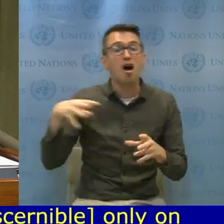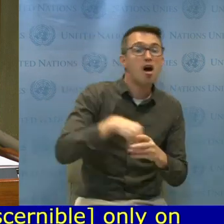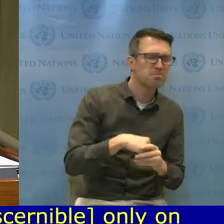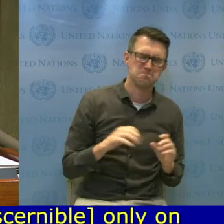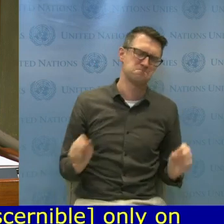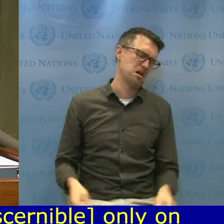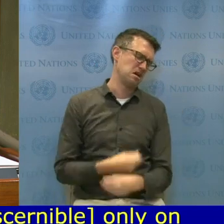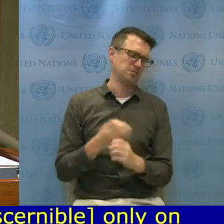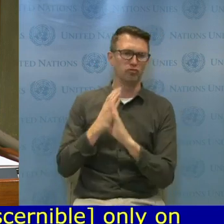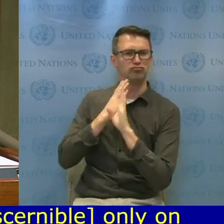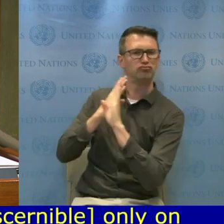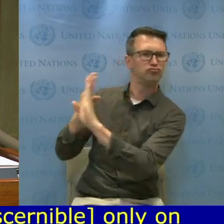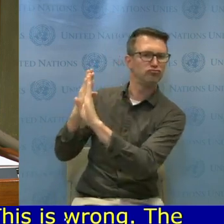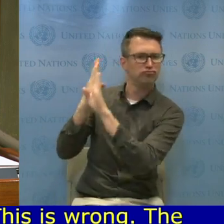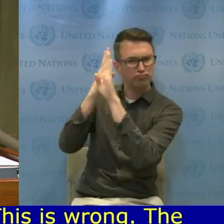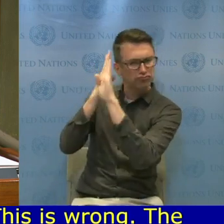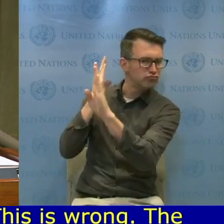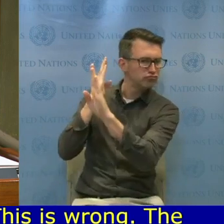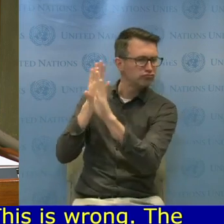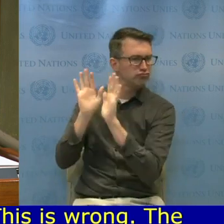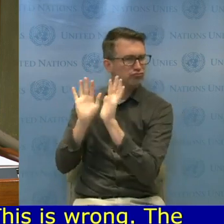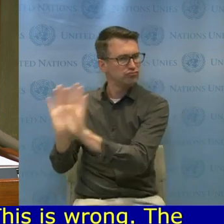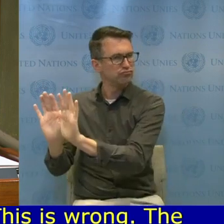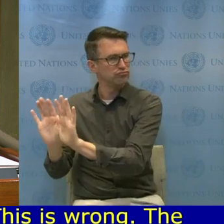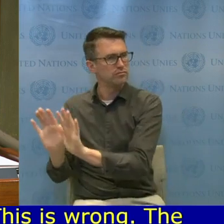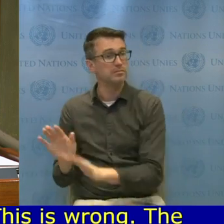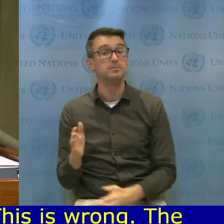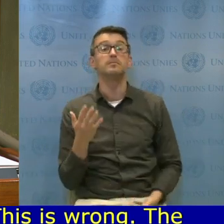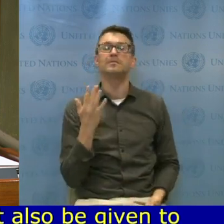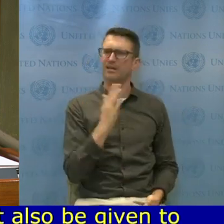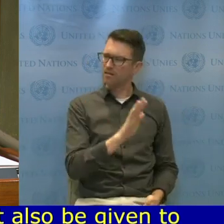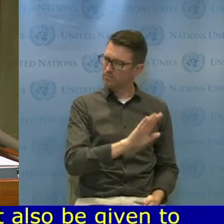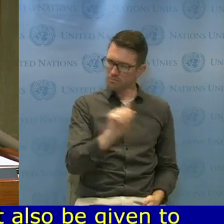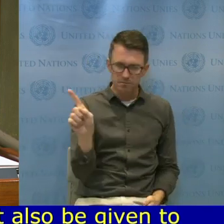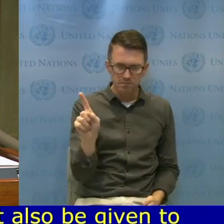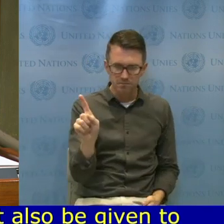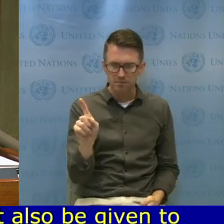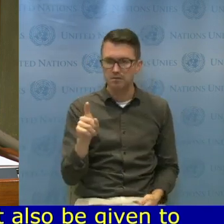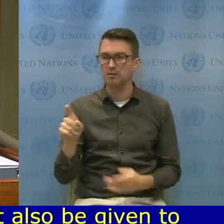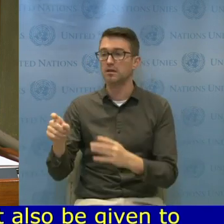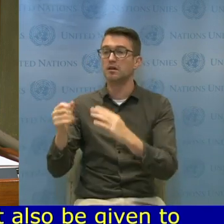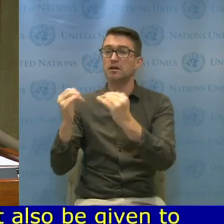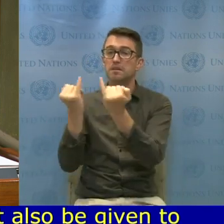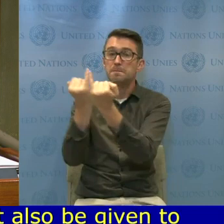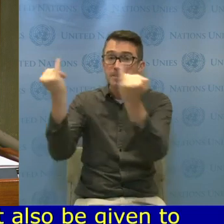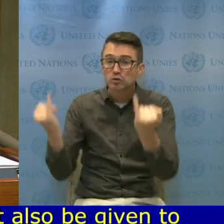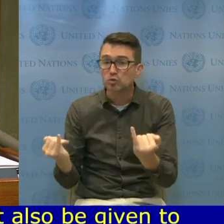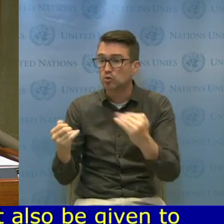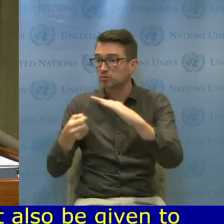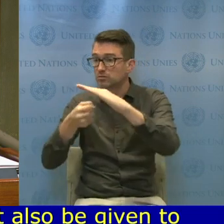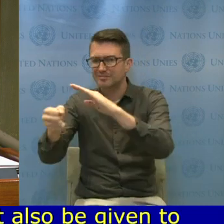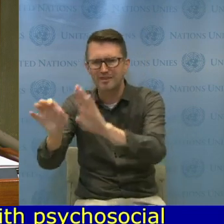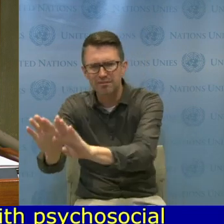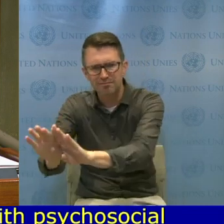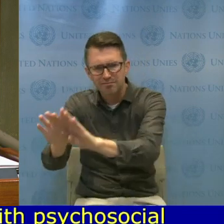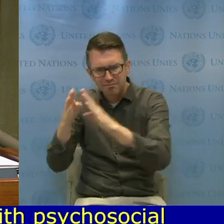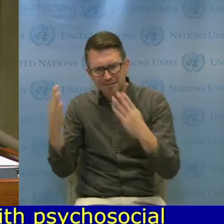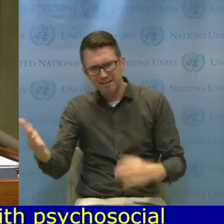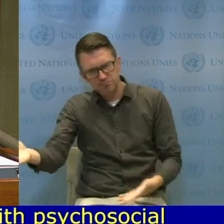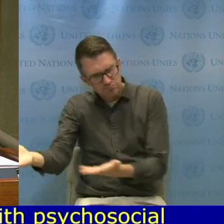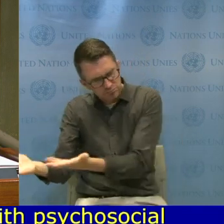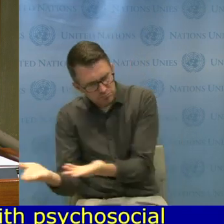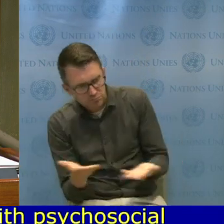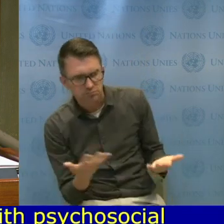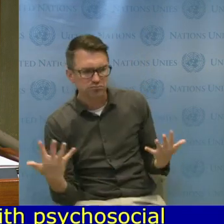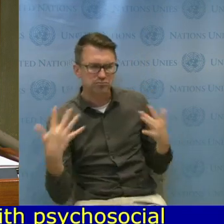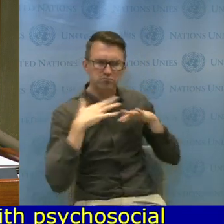live independently, to live life fully and included in society. Aspects such as housing, employment, income must